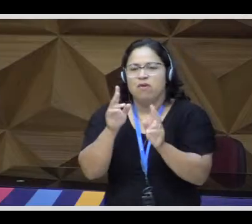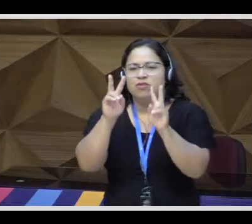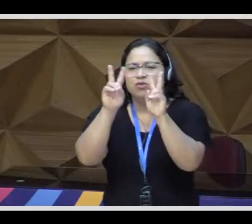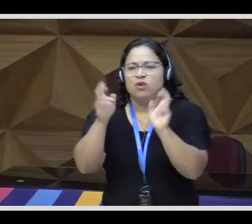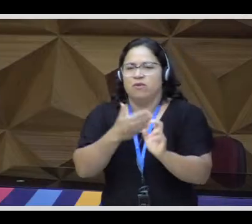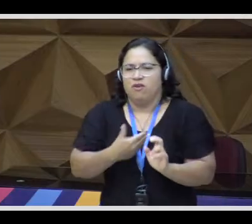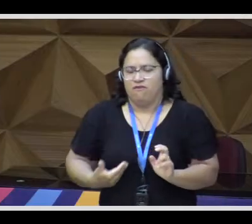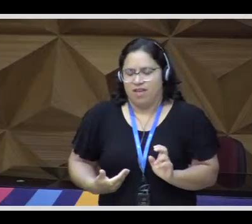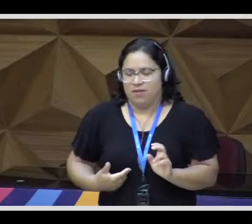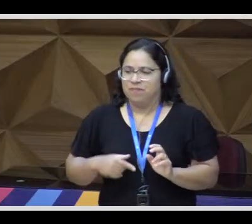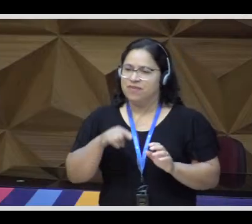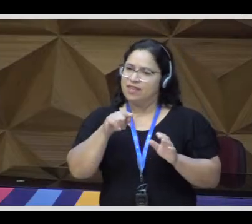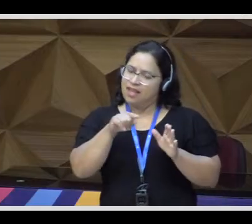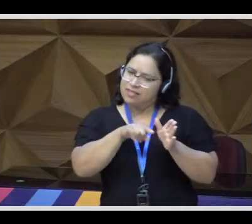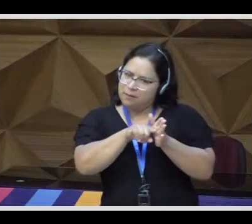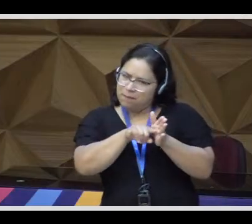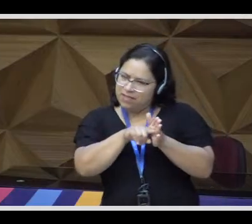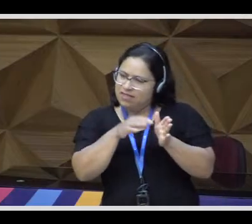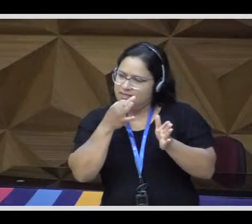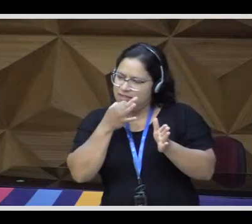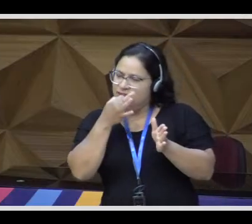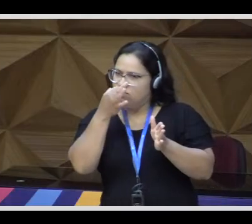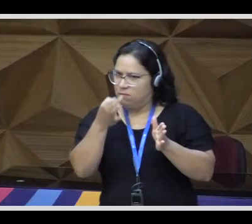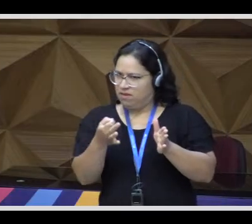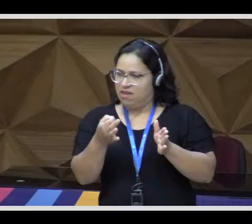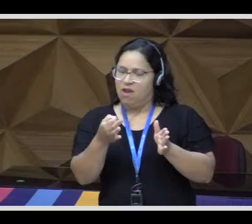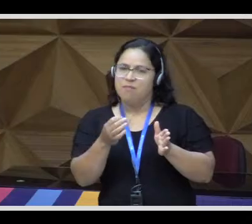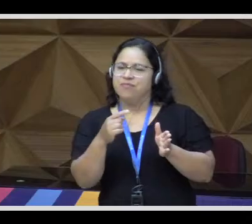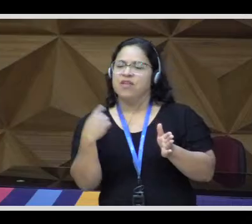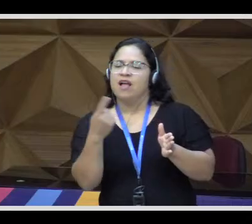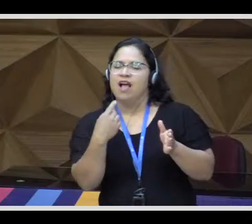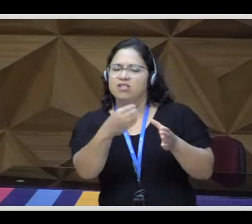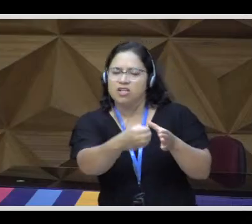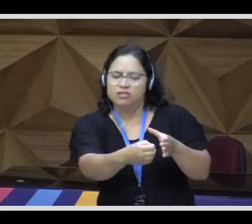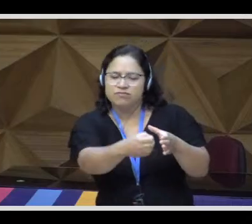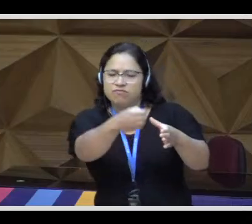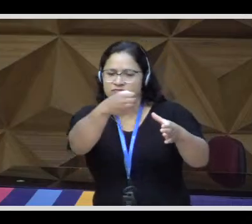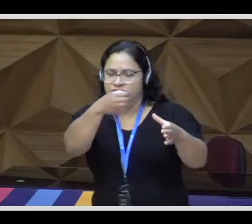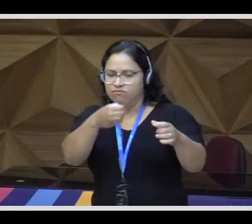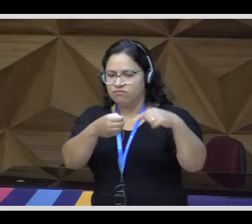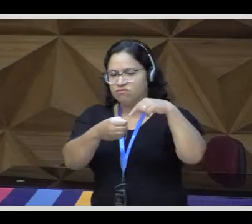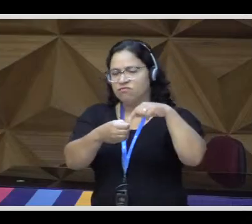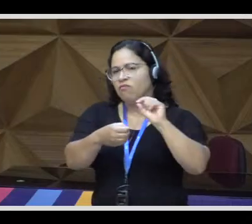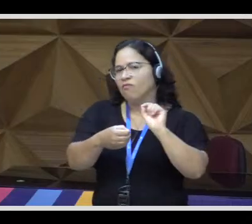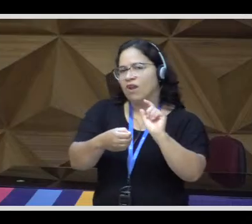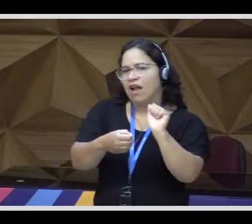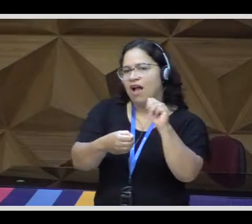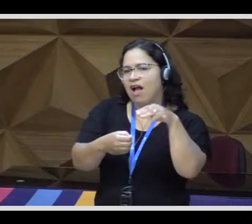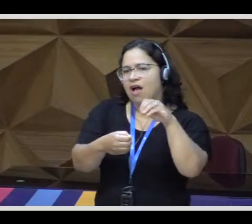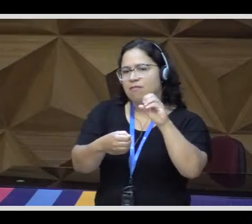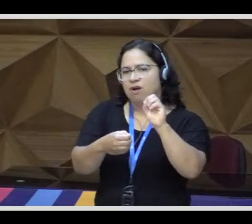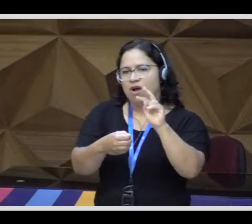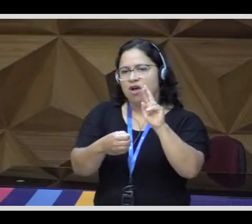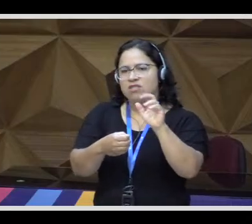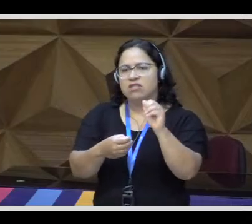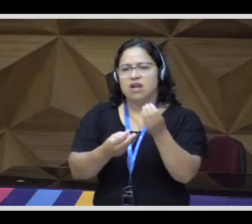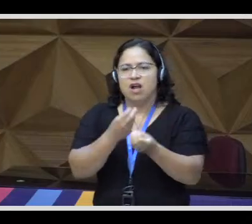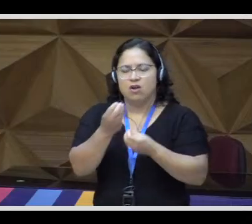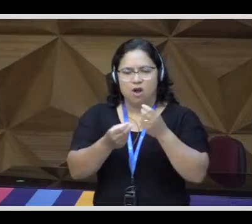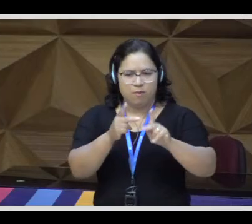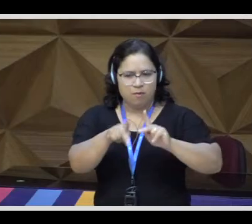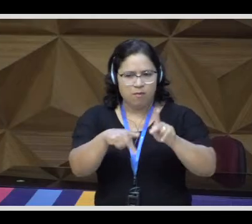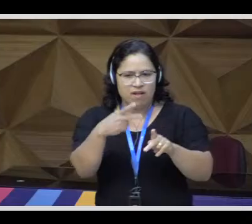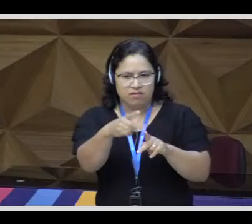is we collect a representative sample of that population, making sure that all